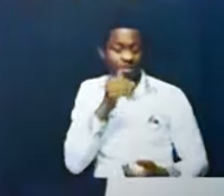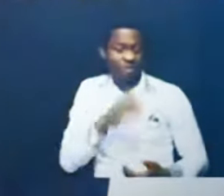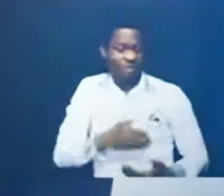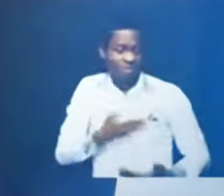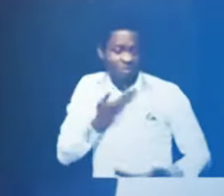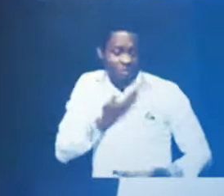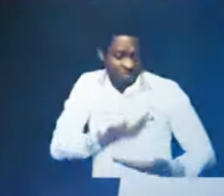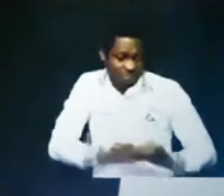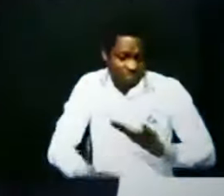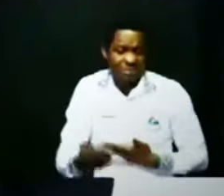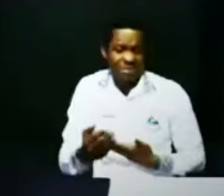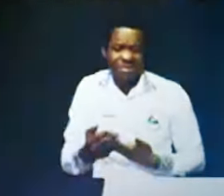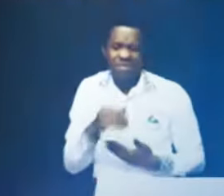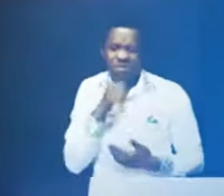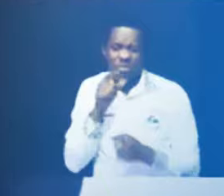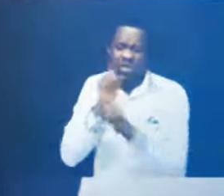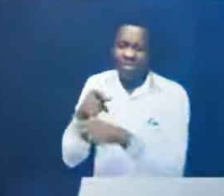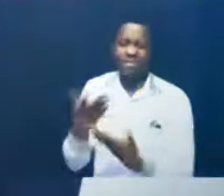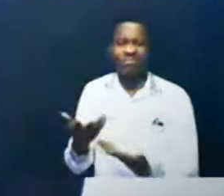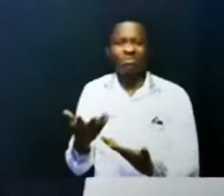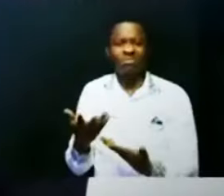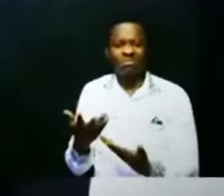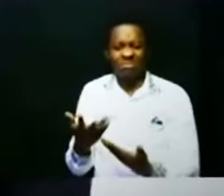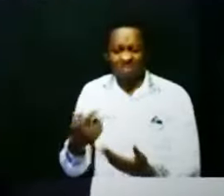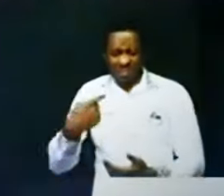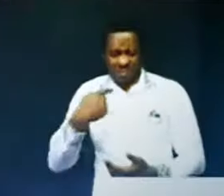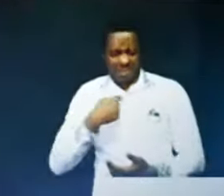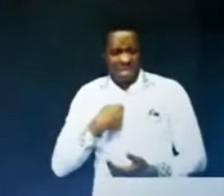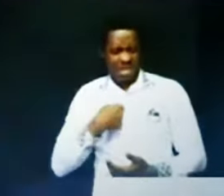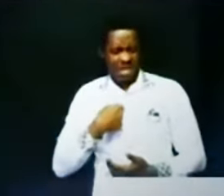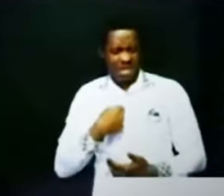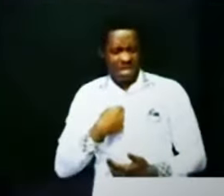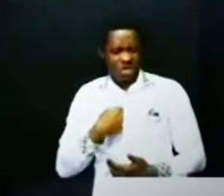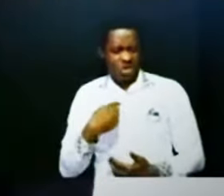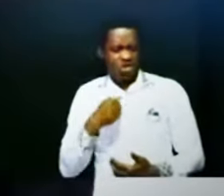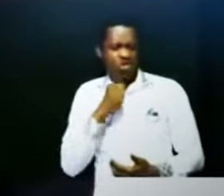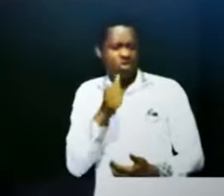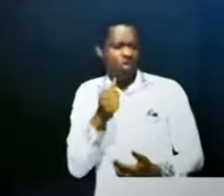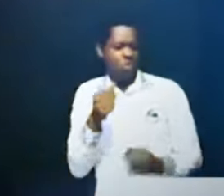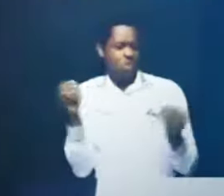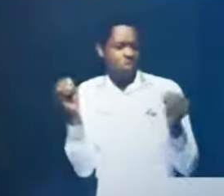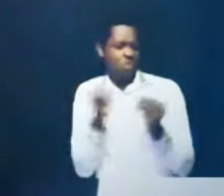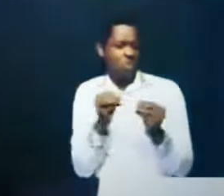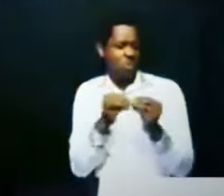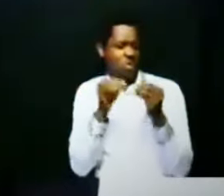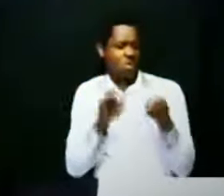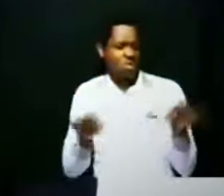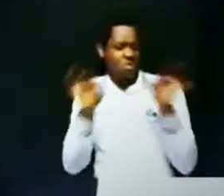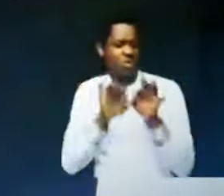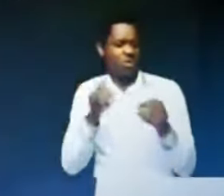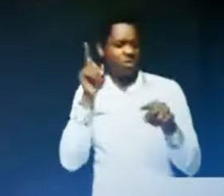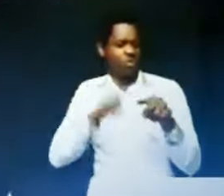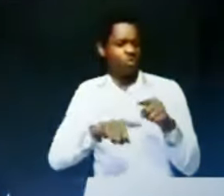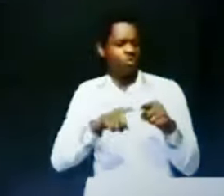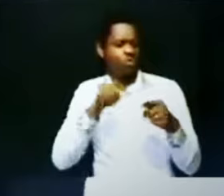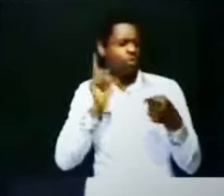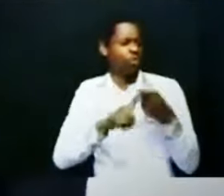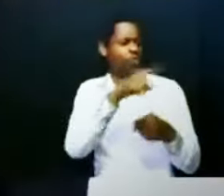this question. Don't I mean more to you than 10 cents?